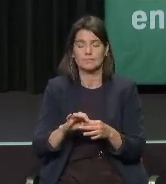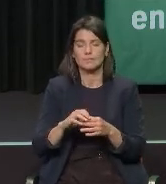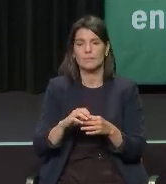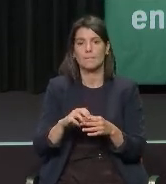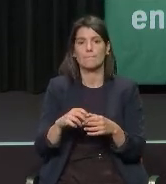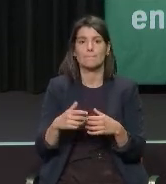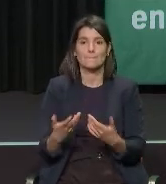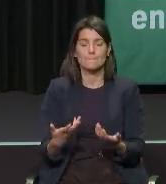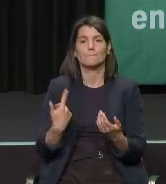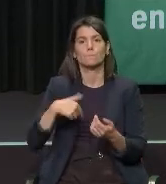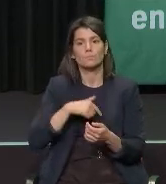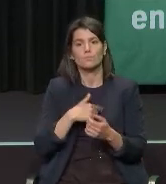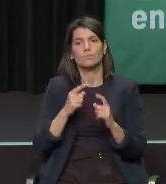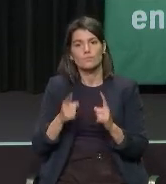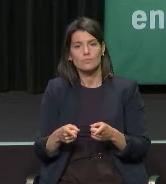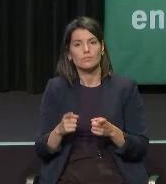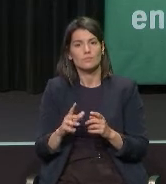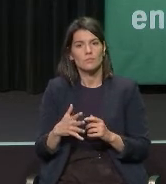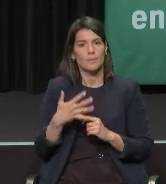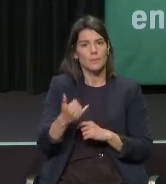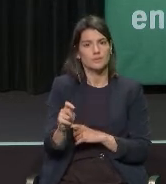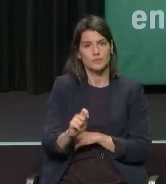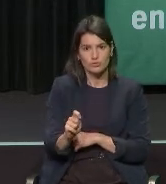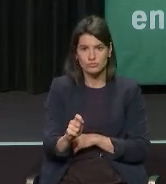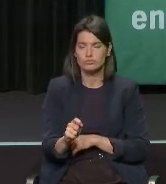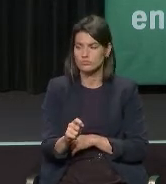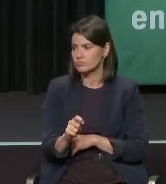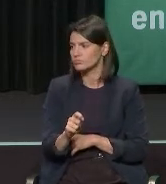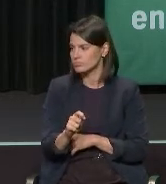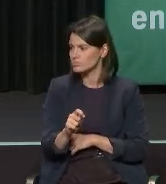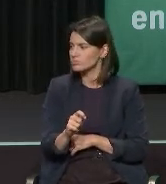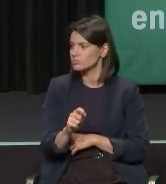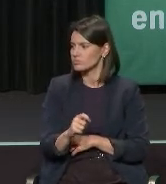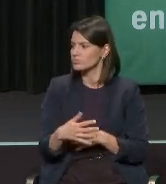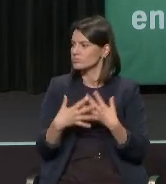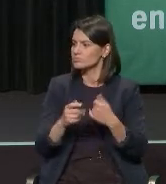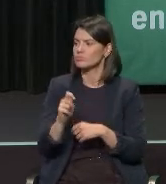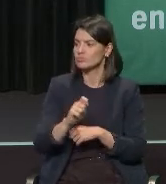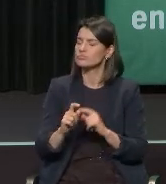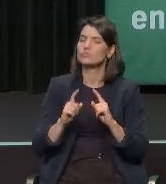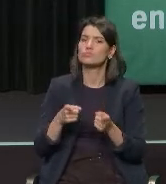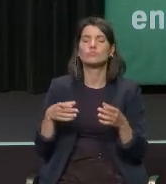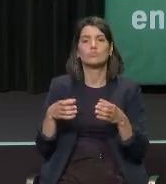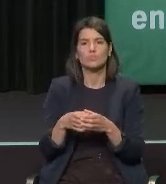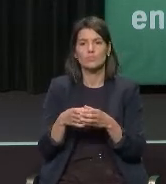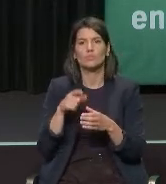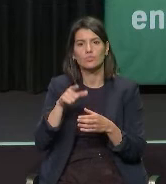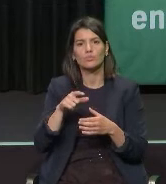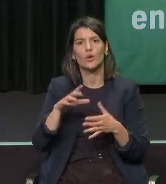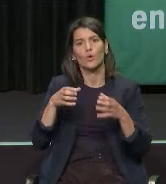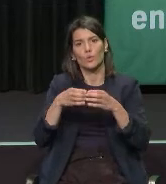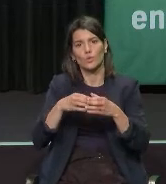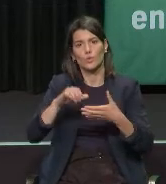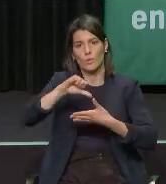So we are starting next month. We are starting with a group of the Latin America and the